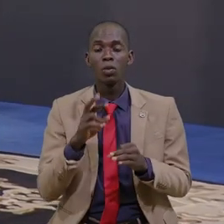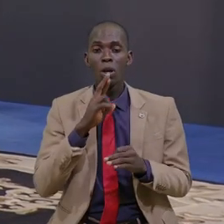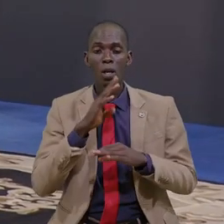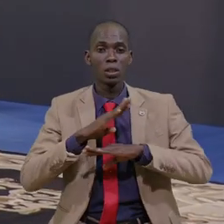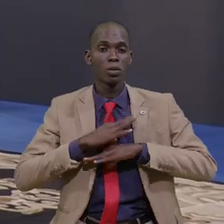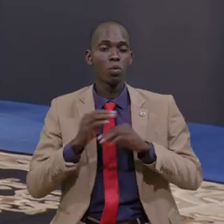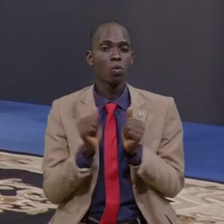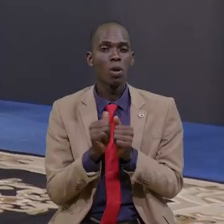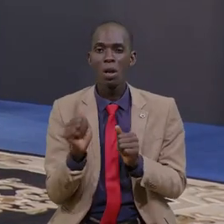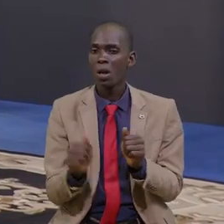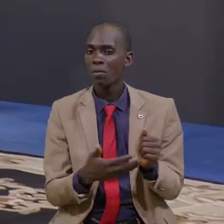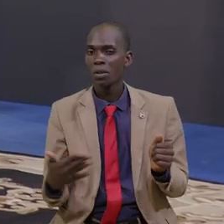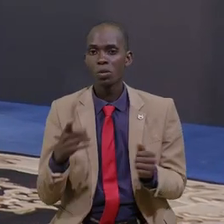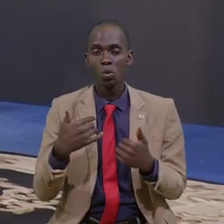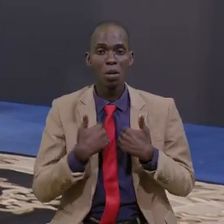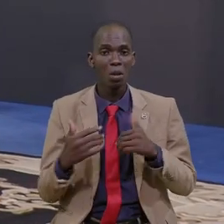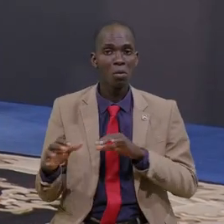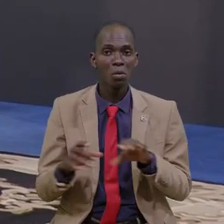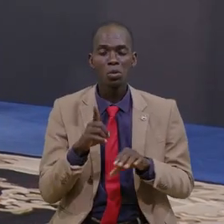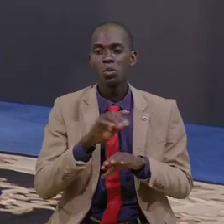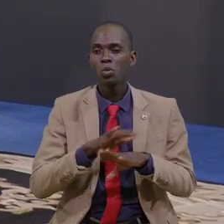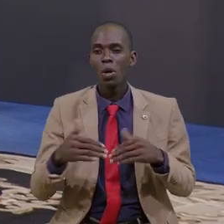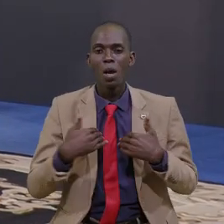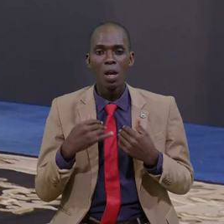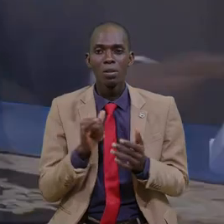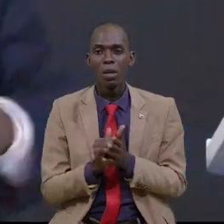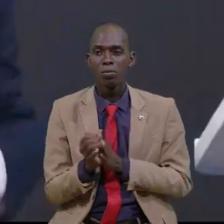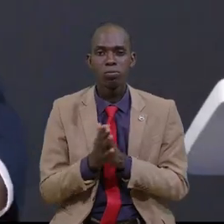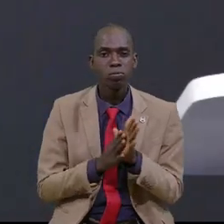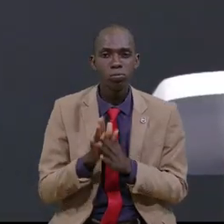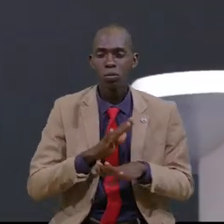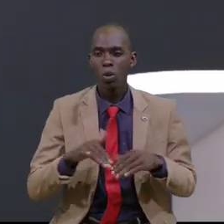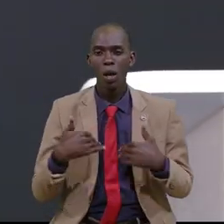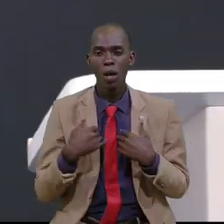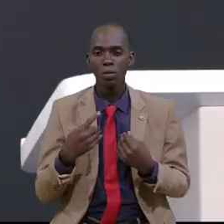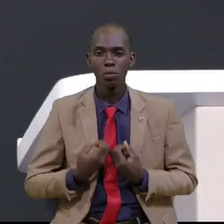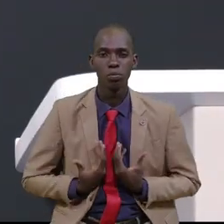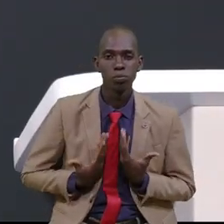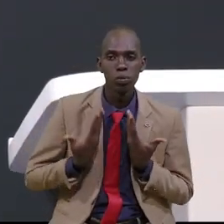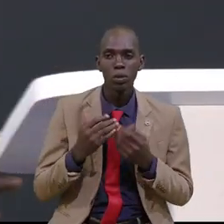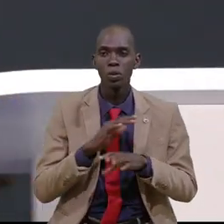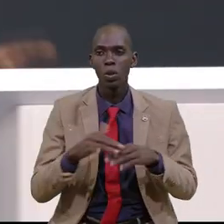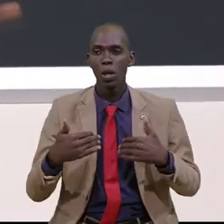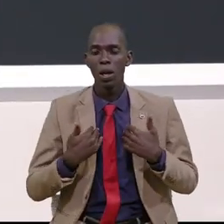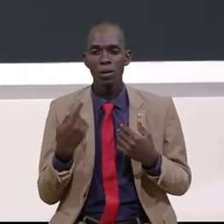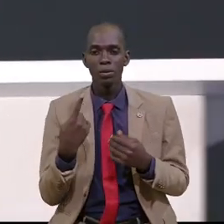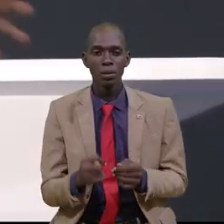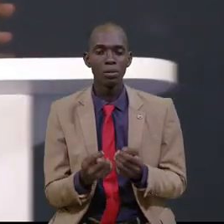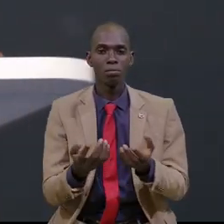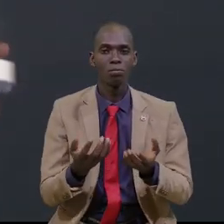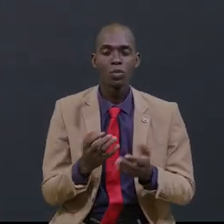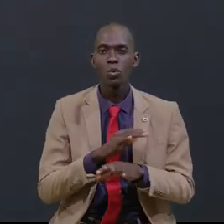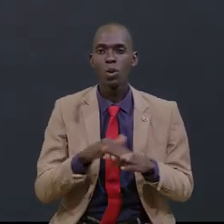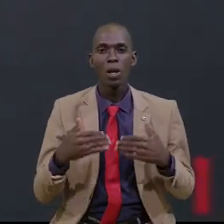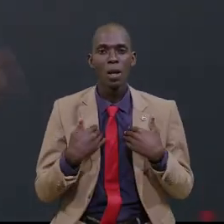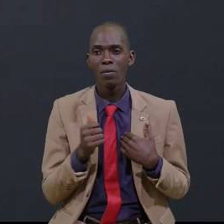done, you'll not even have the eagerness, you'll not have the desire, you'll not have the passion, you'll not have the drive,